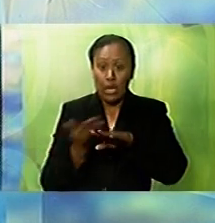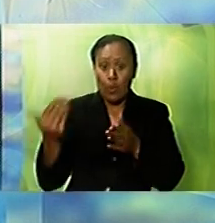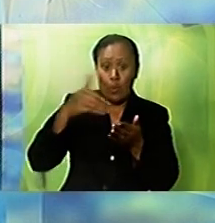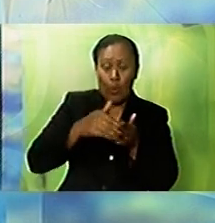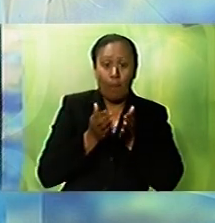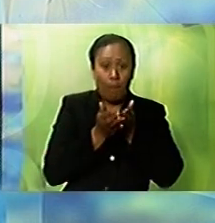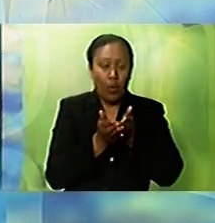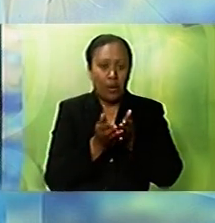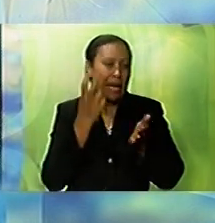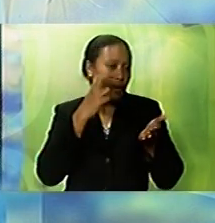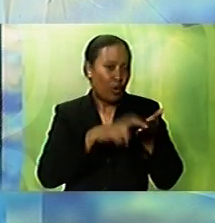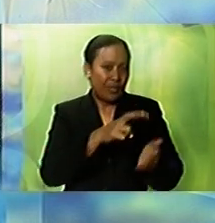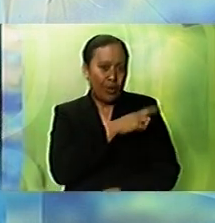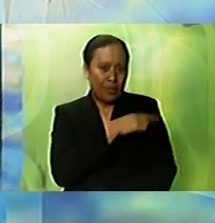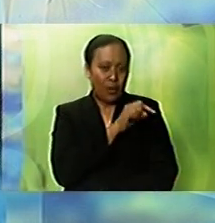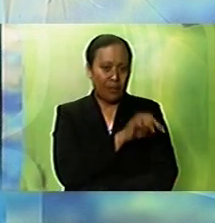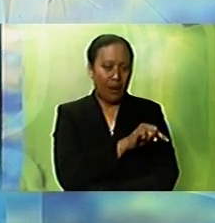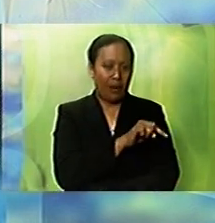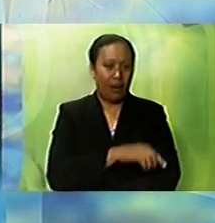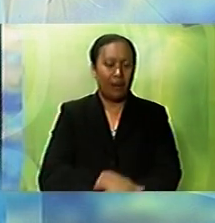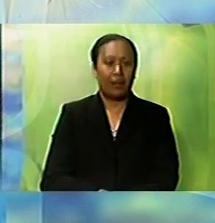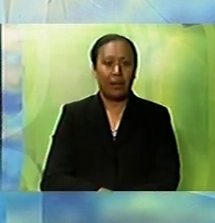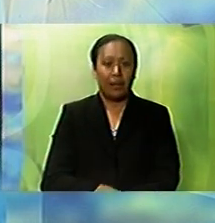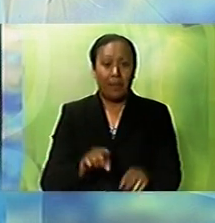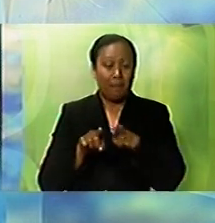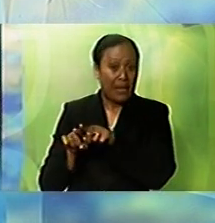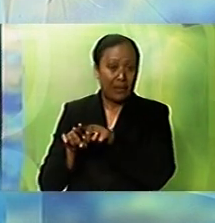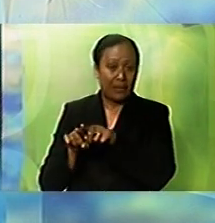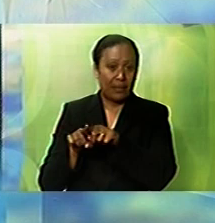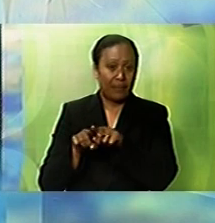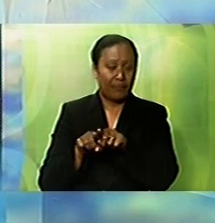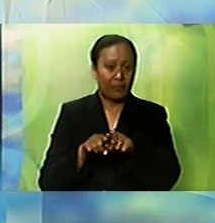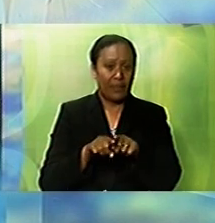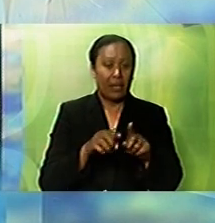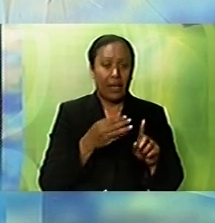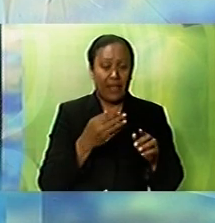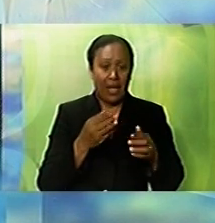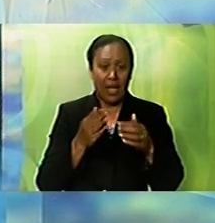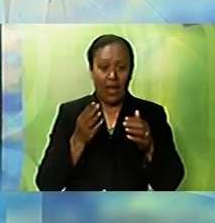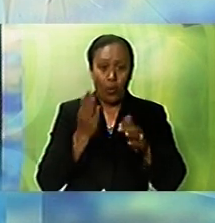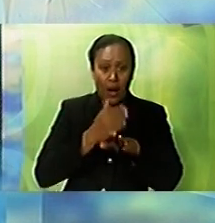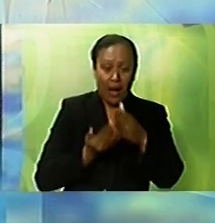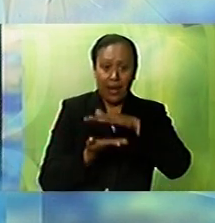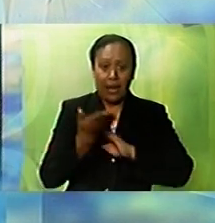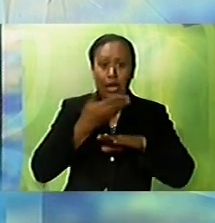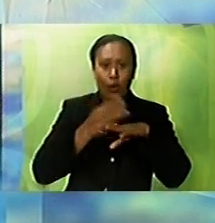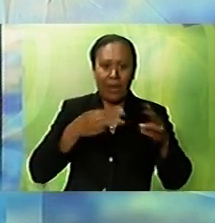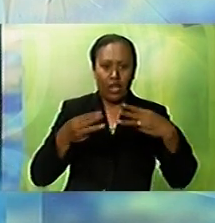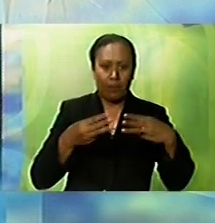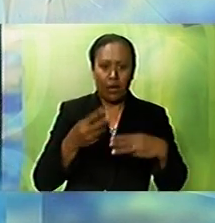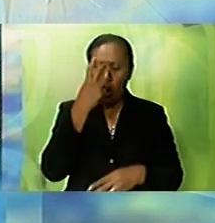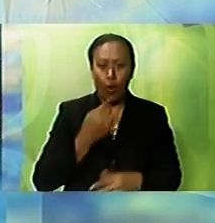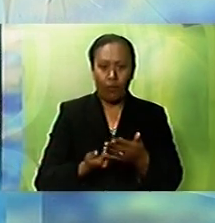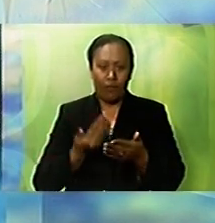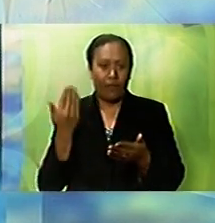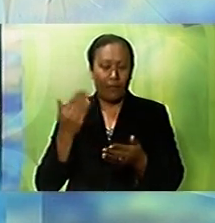seafarers. Formerly the Fiji Islands Maritime and Safety Administration, MISEF operates under new management. MISEF will also undergo